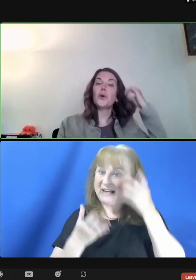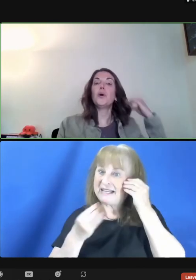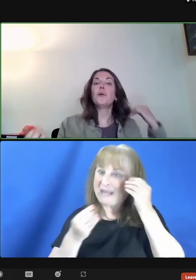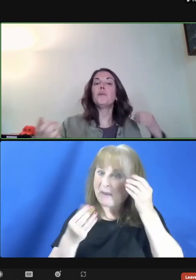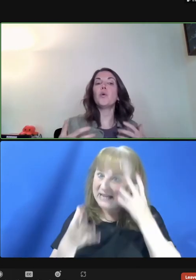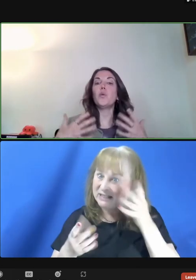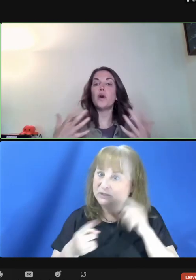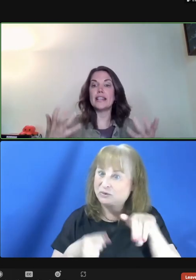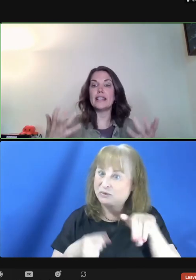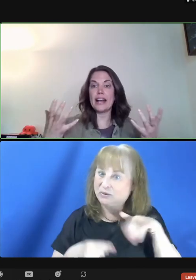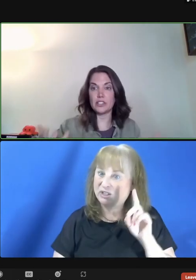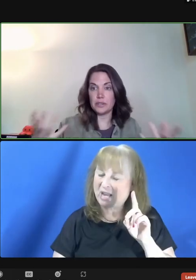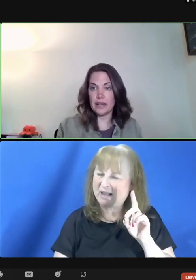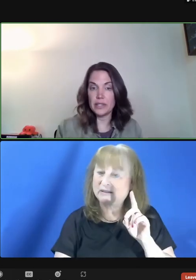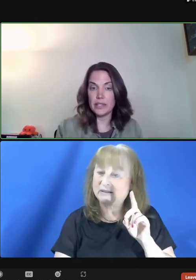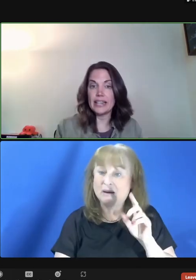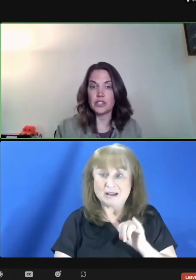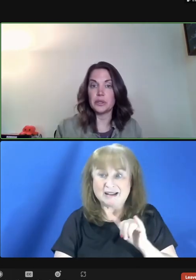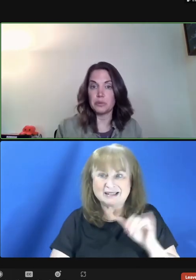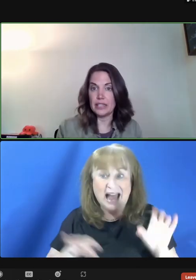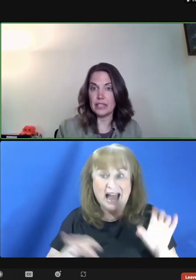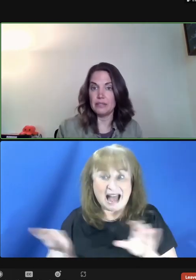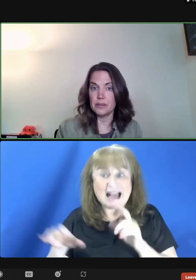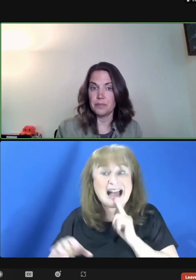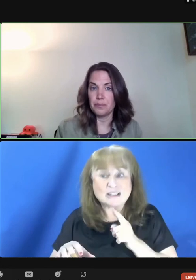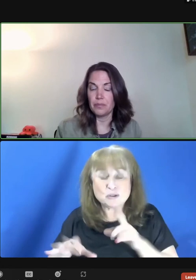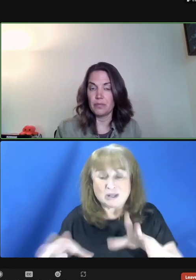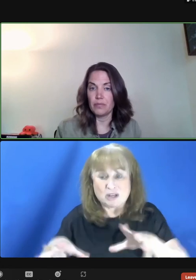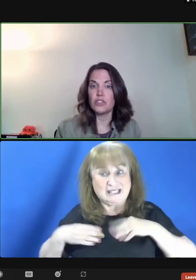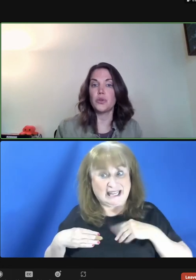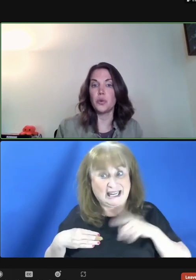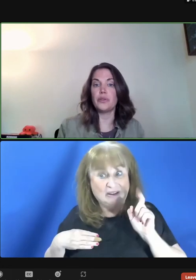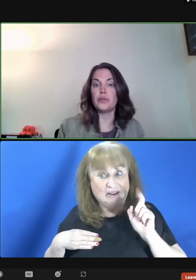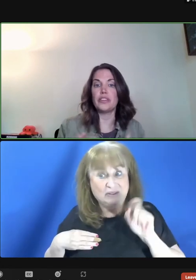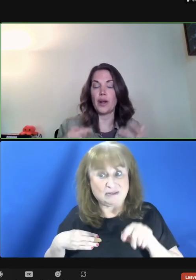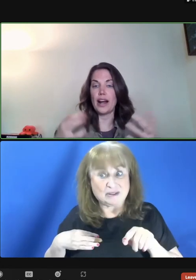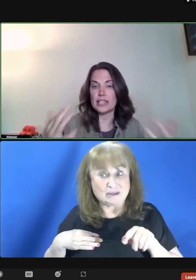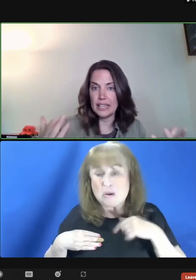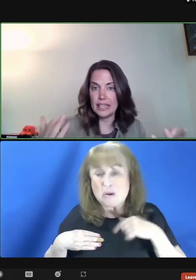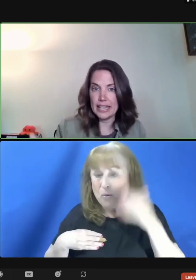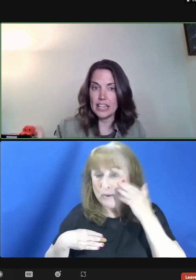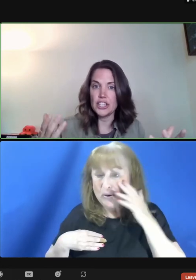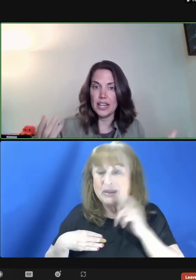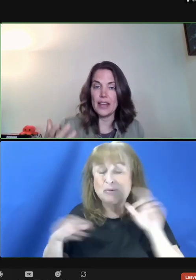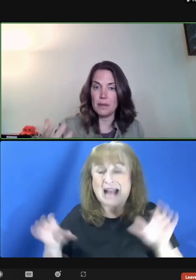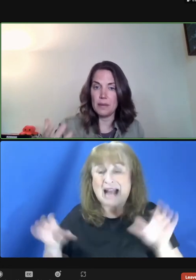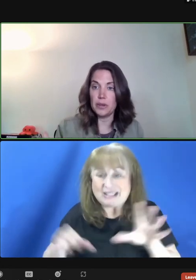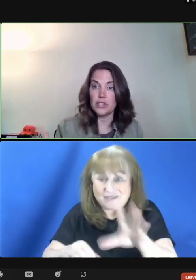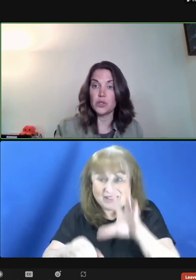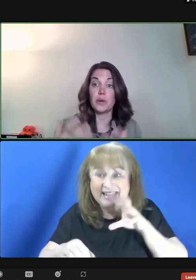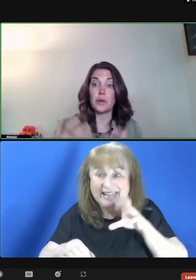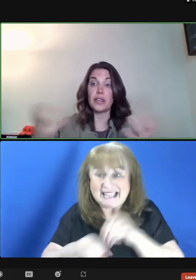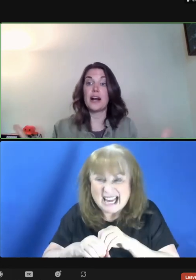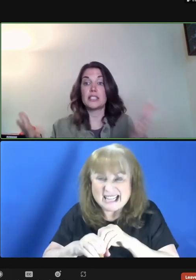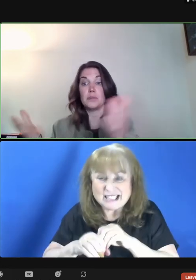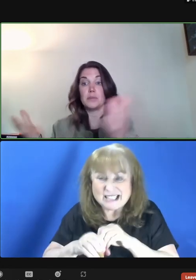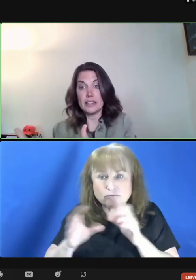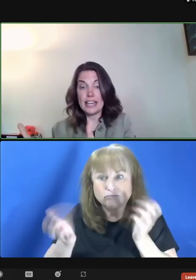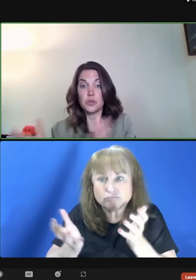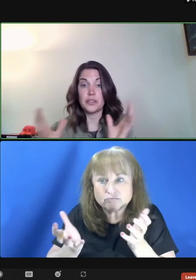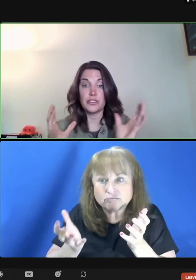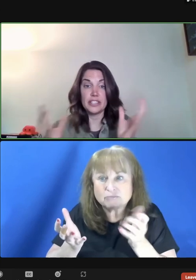child, but was it actually received? Do we know that they were actively engaged in that moment, or were